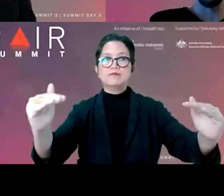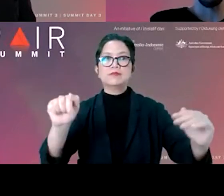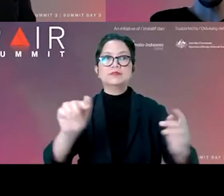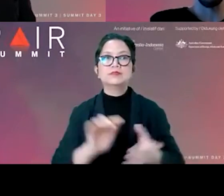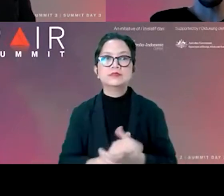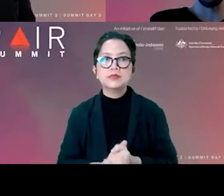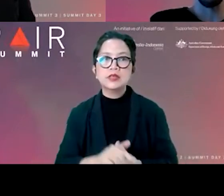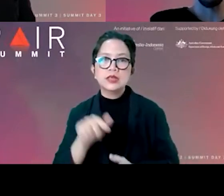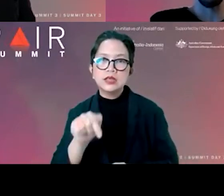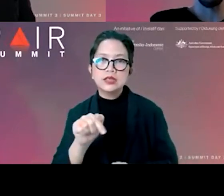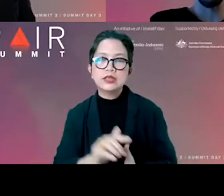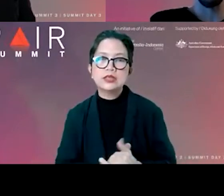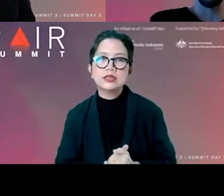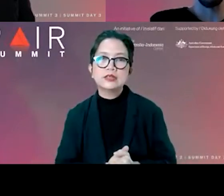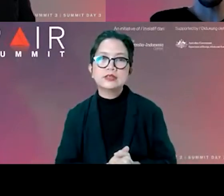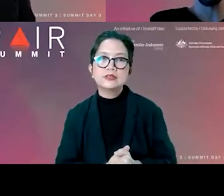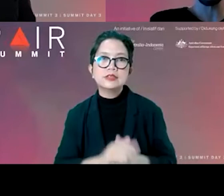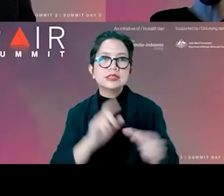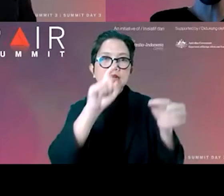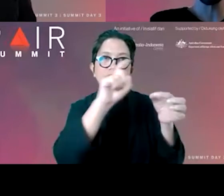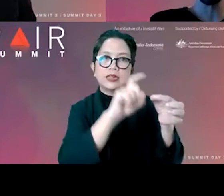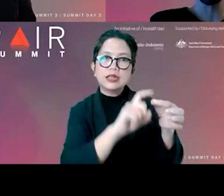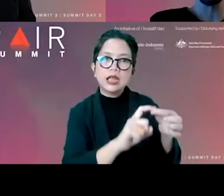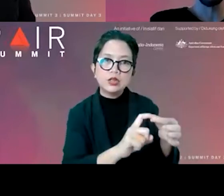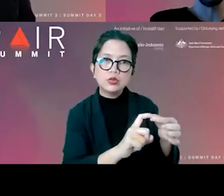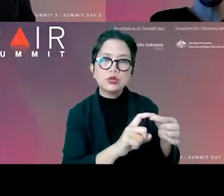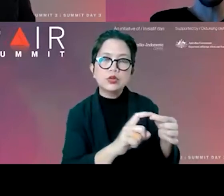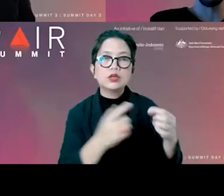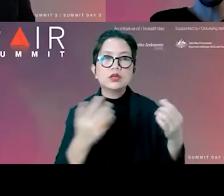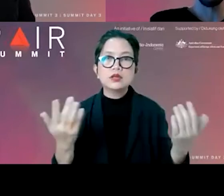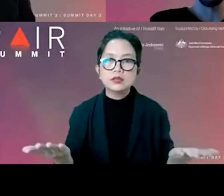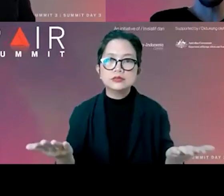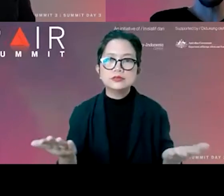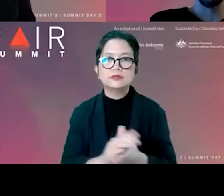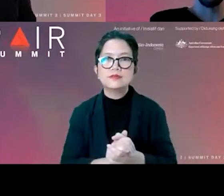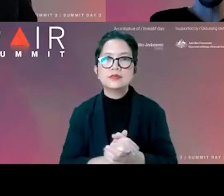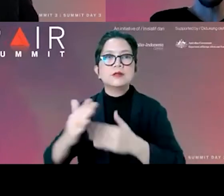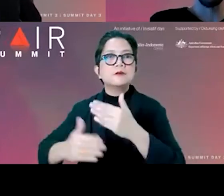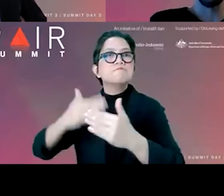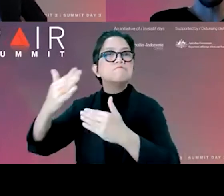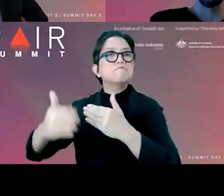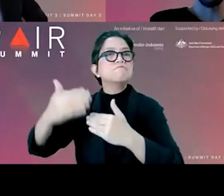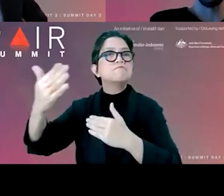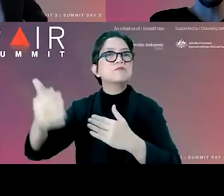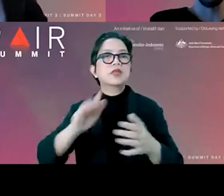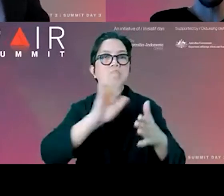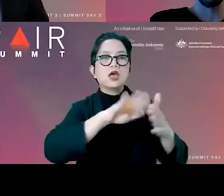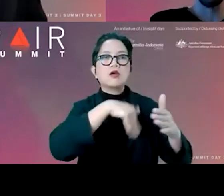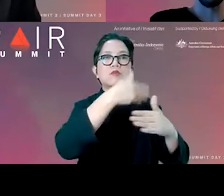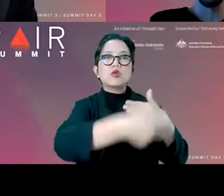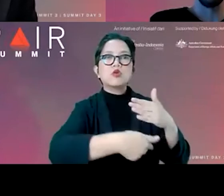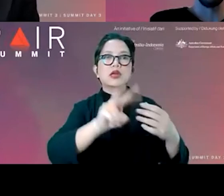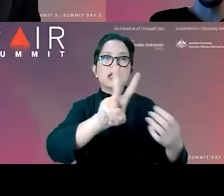vaccination and reductions of the spread of variants that might come out. But there's unquestionably, Indonesia will continue